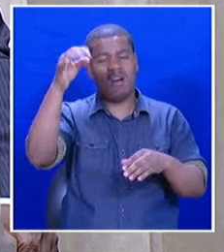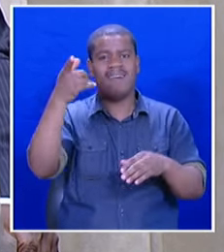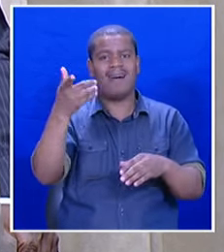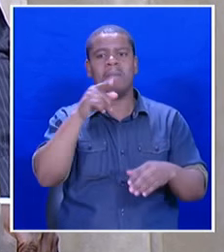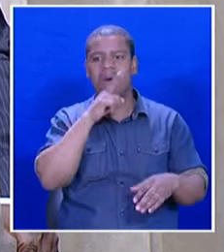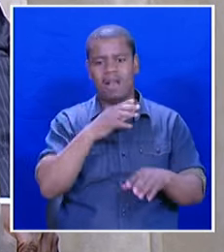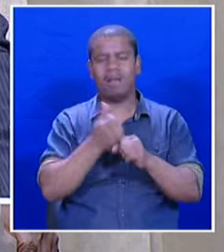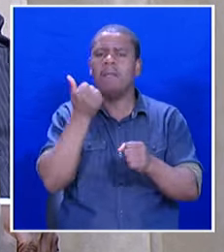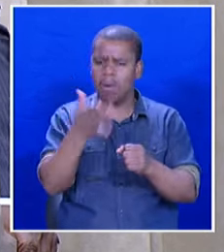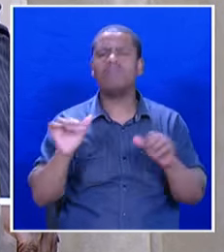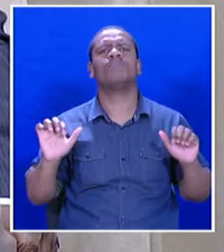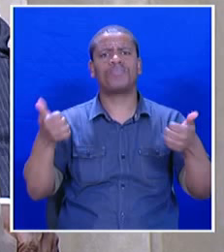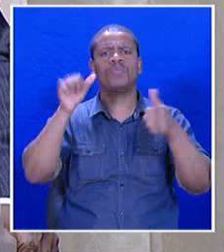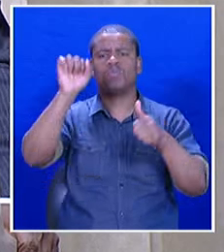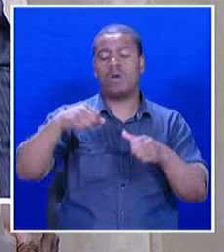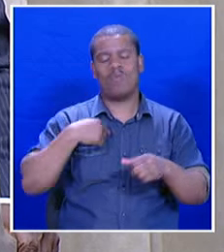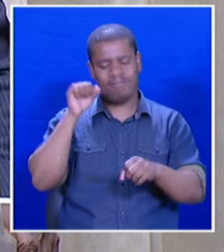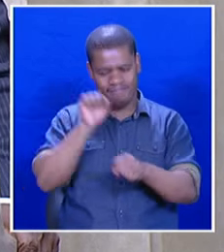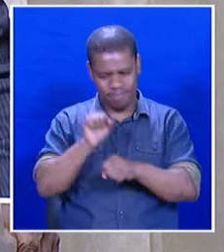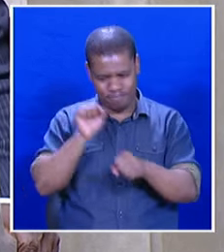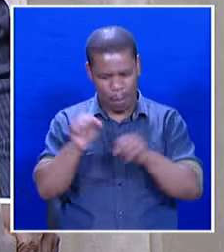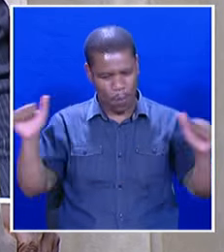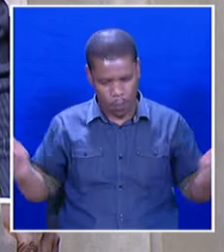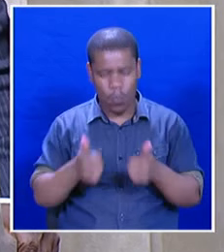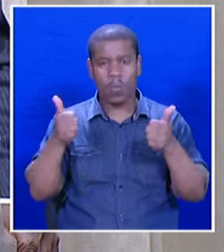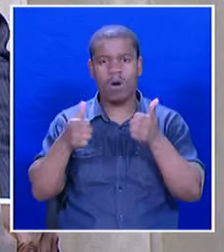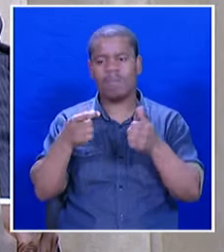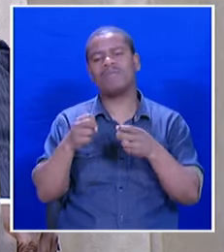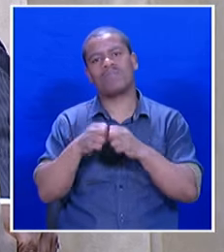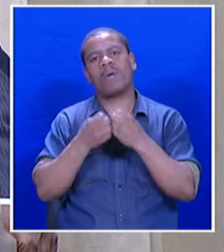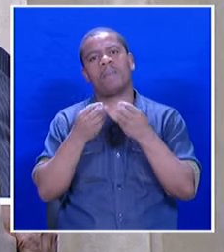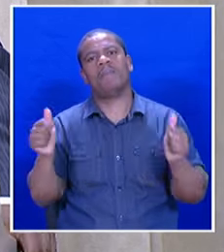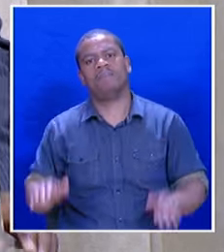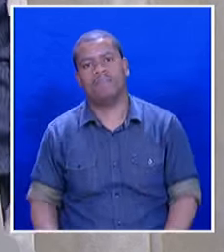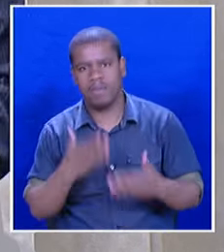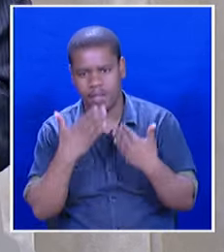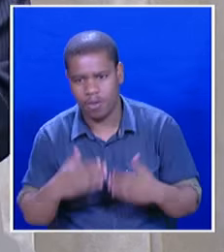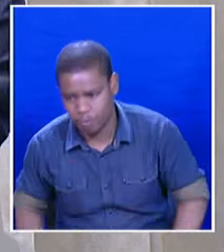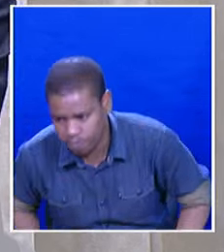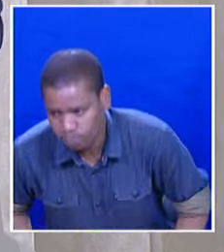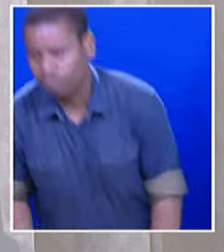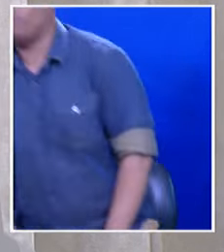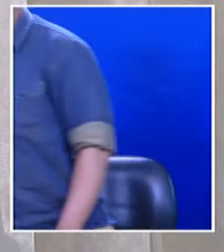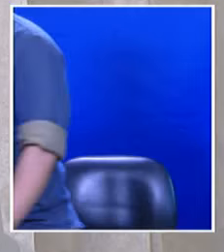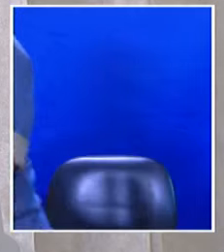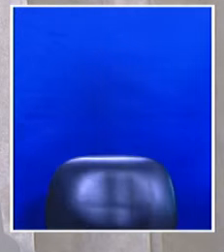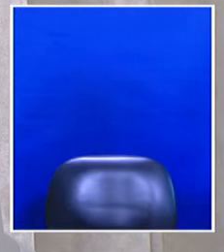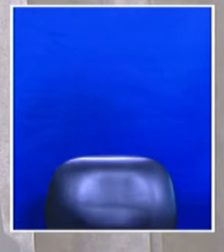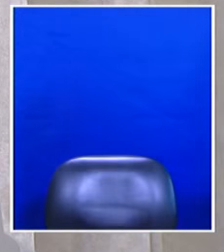and we are working with them to address those. Thank you, Chairperson. Thank you, Deputy President. The Honourable Mtilian.